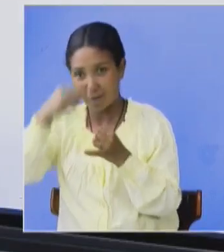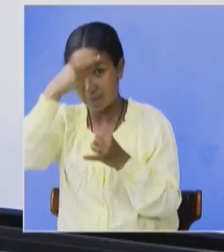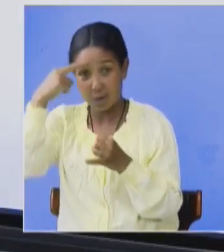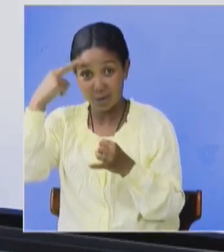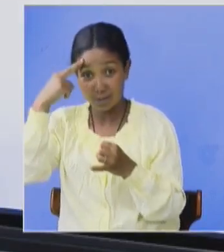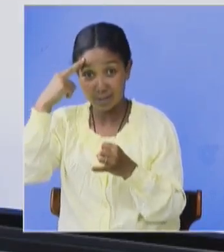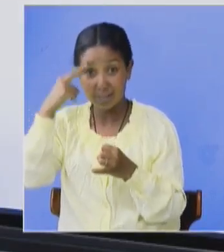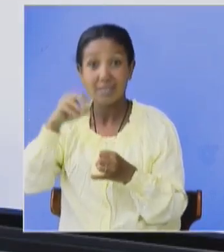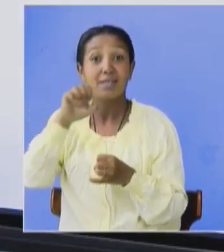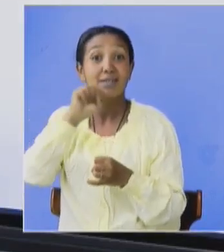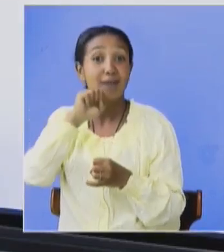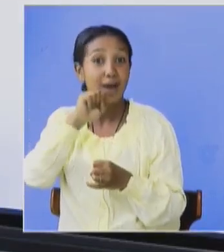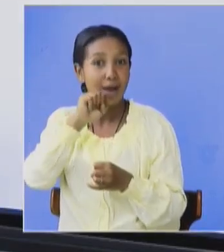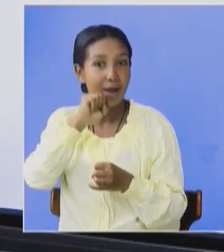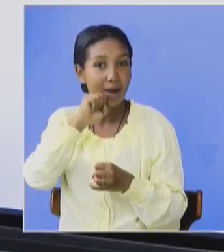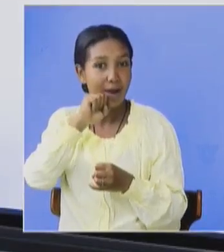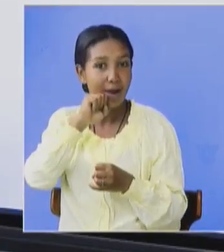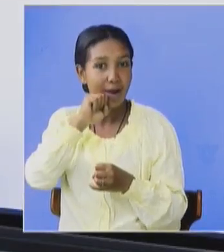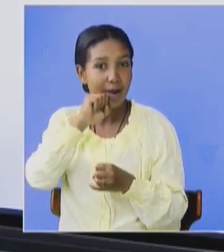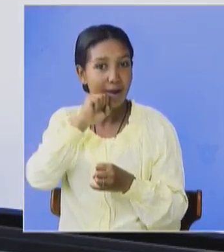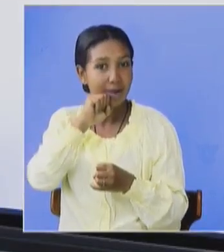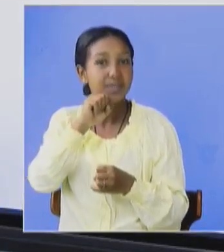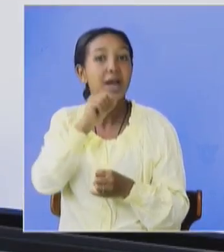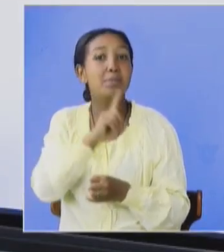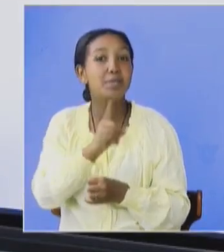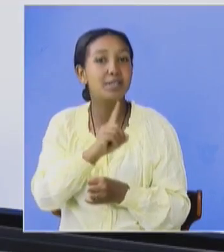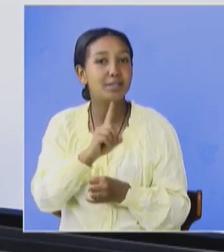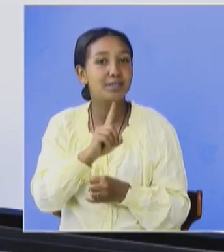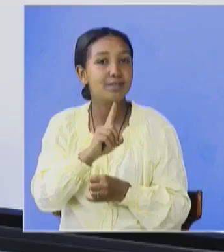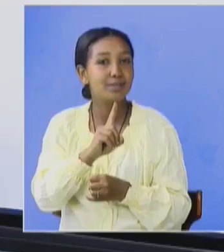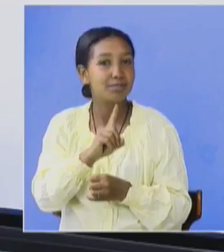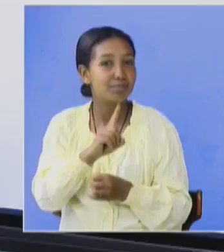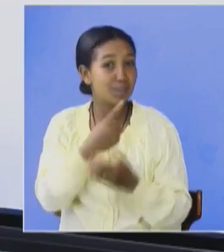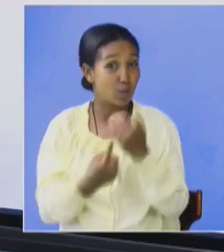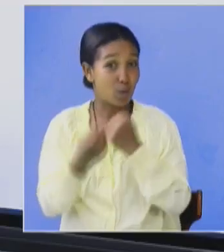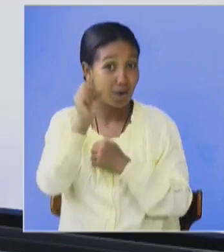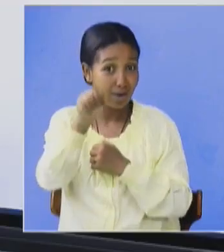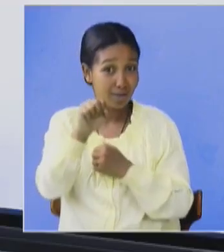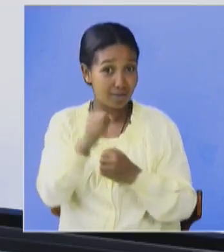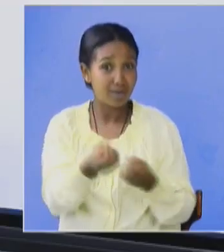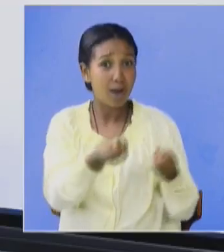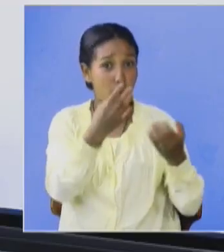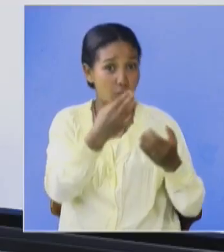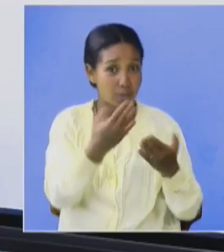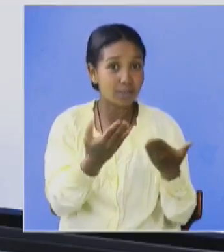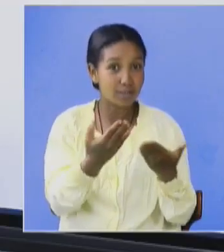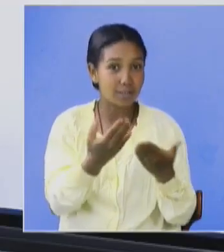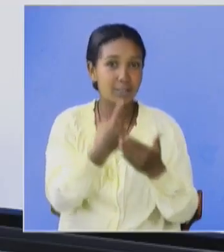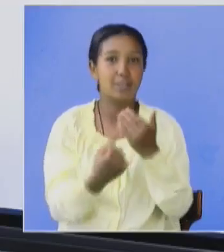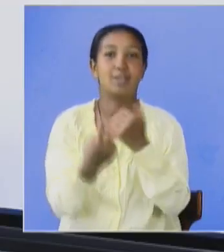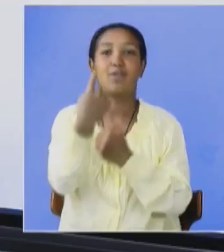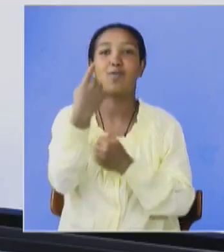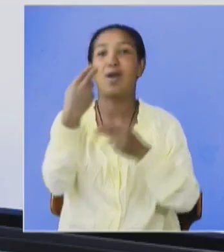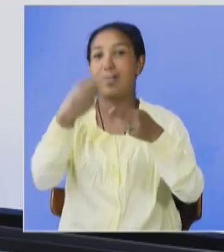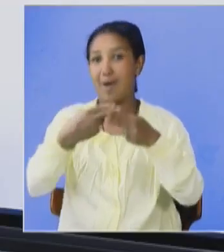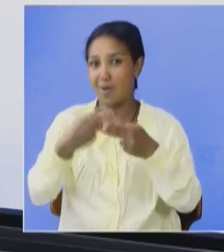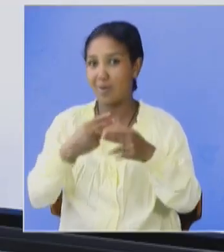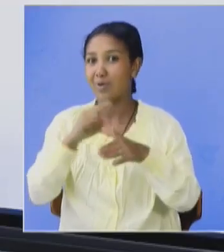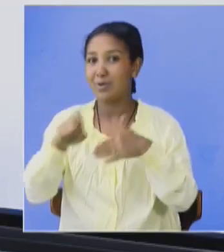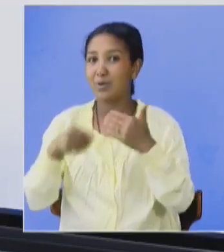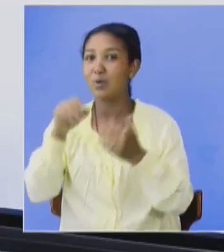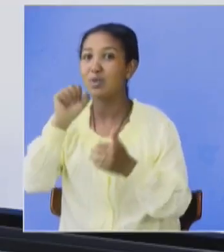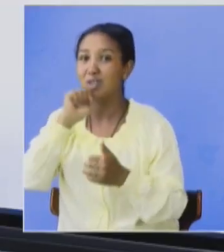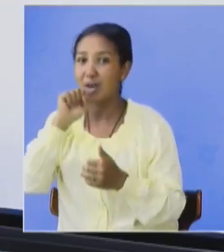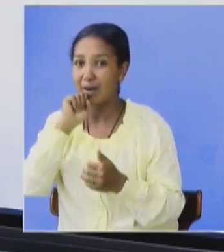because Sarah is what? A singular noun. A singular noun. So